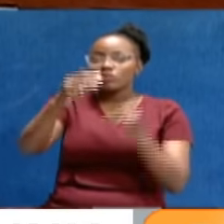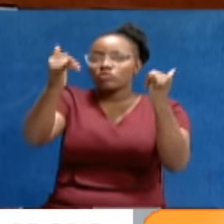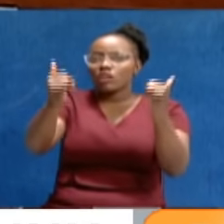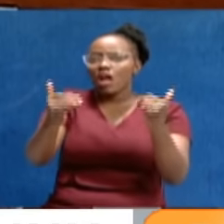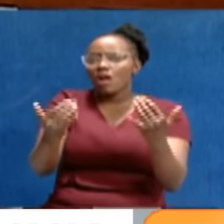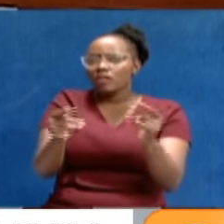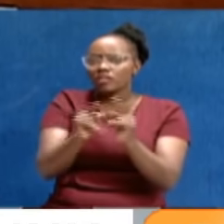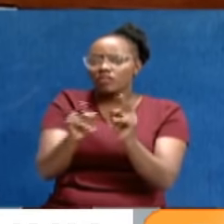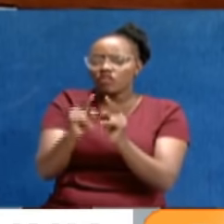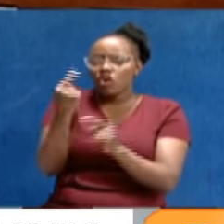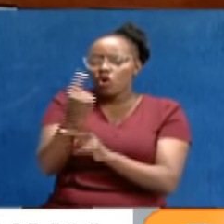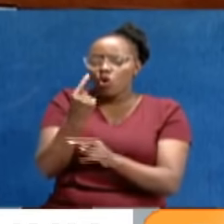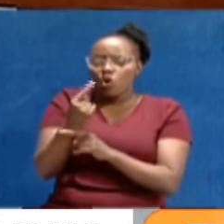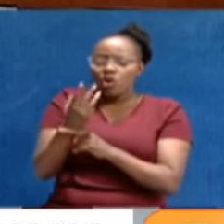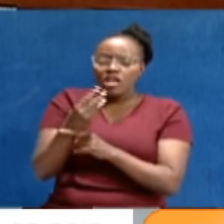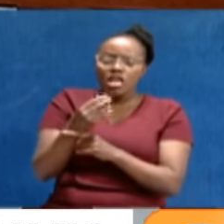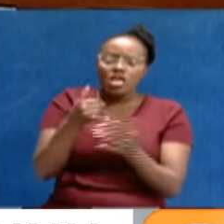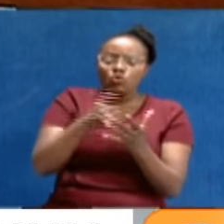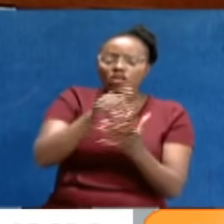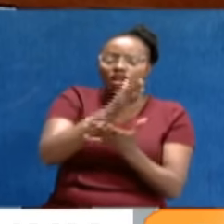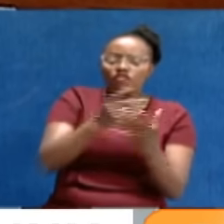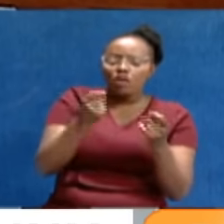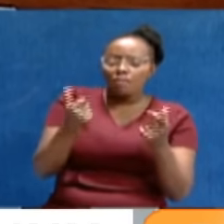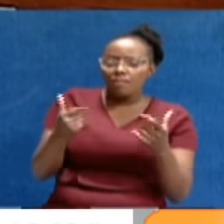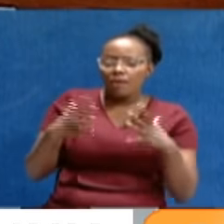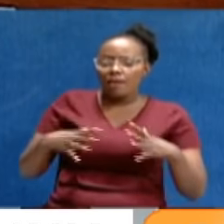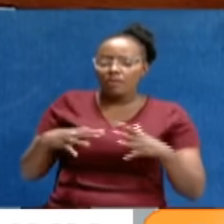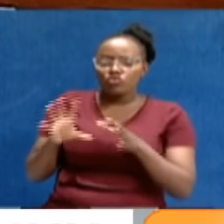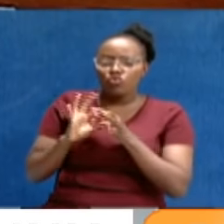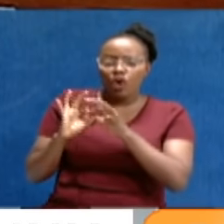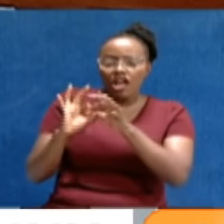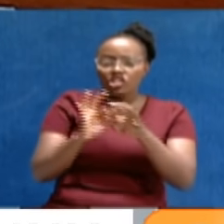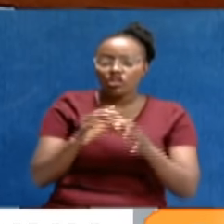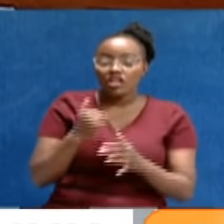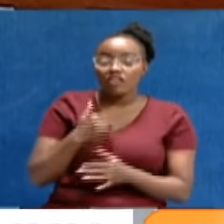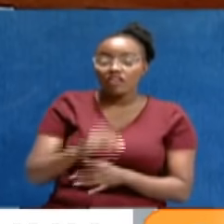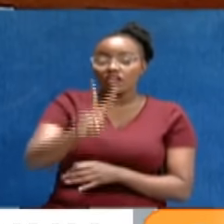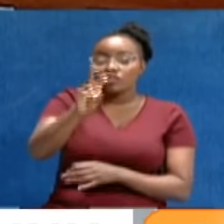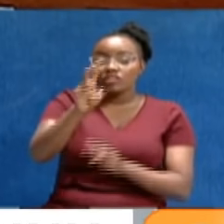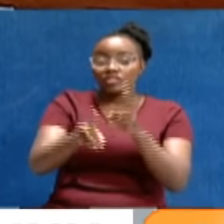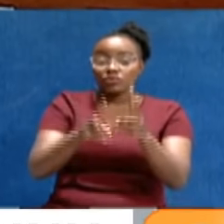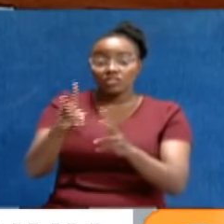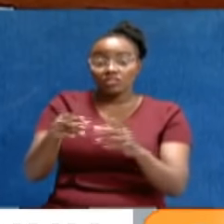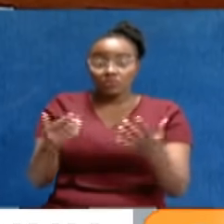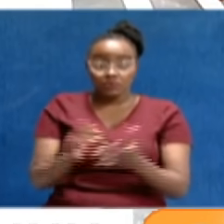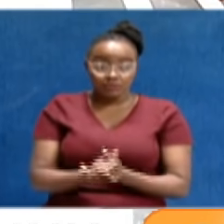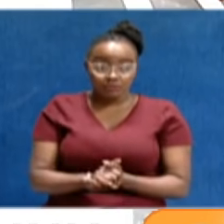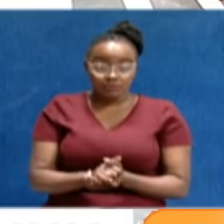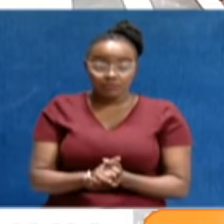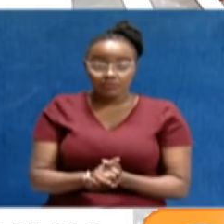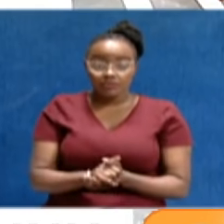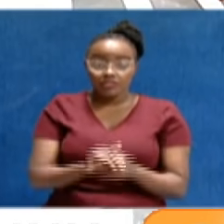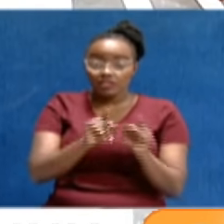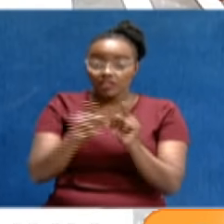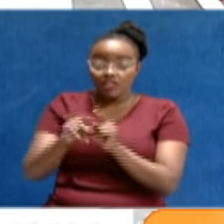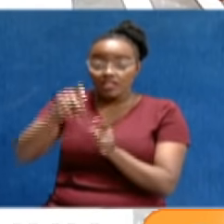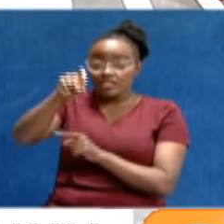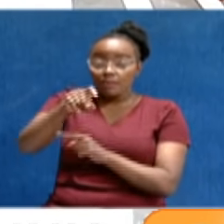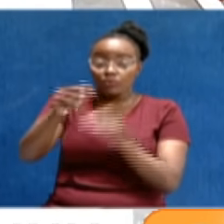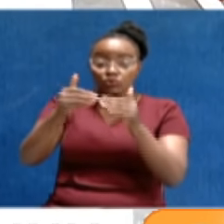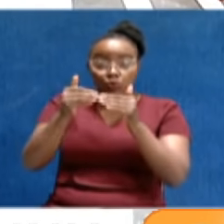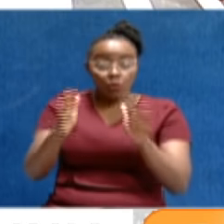now catapult some people into a coalition for 2022. Jeff, it was also